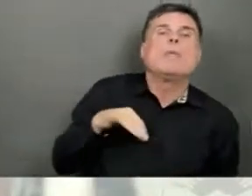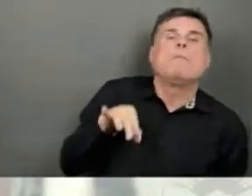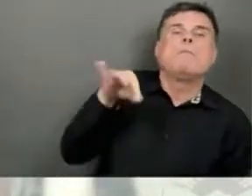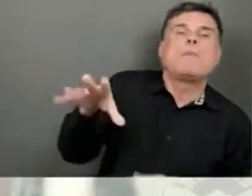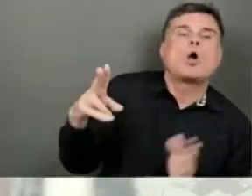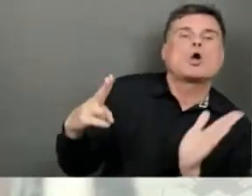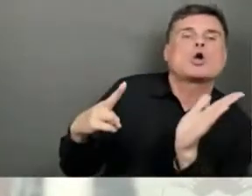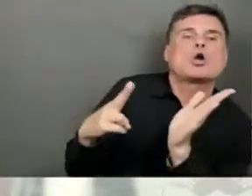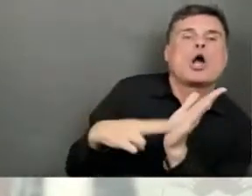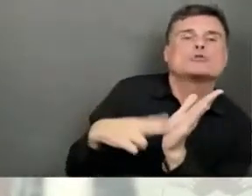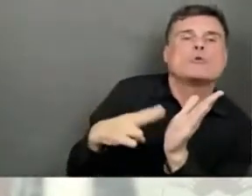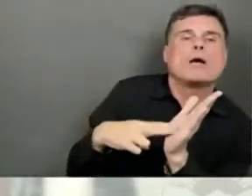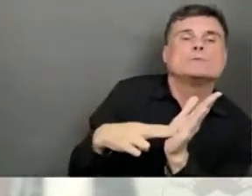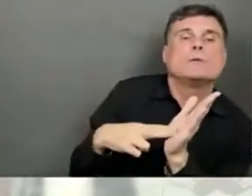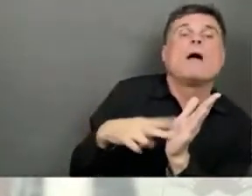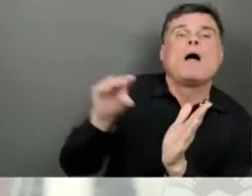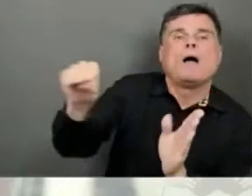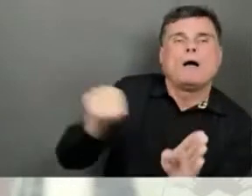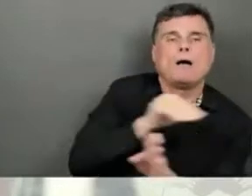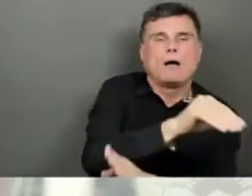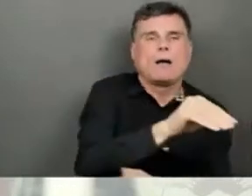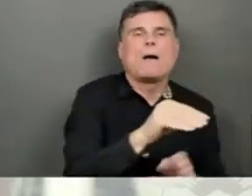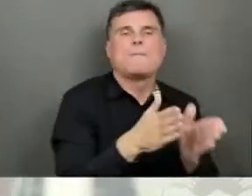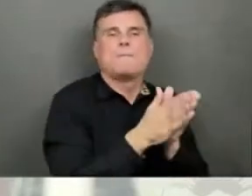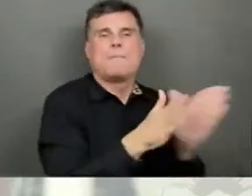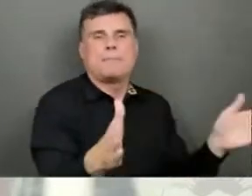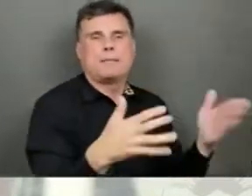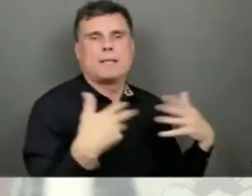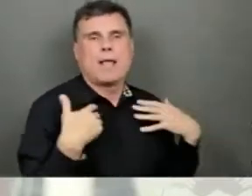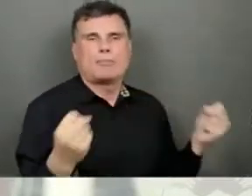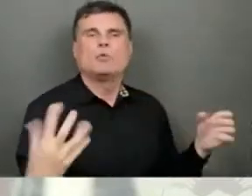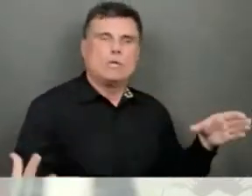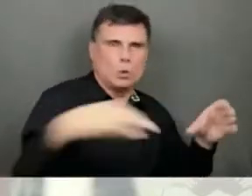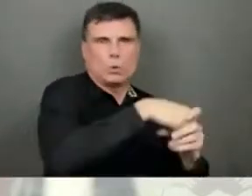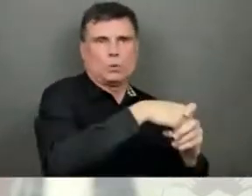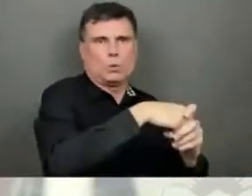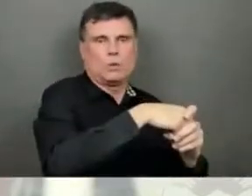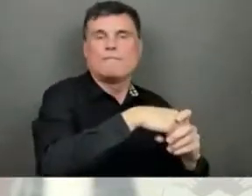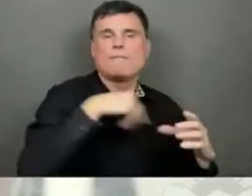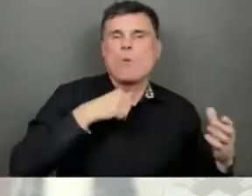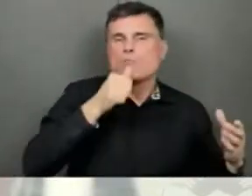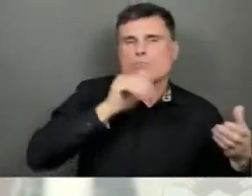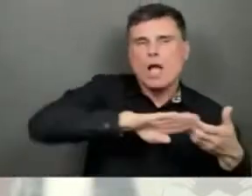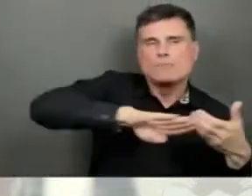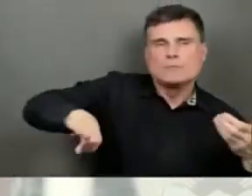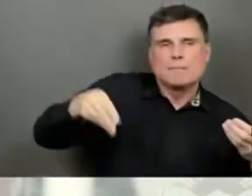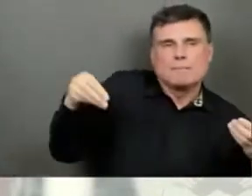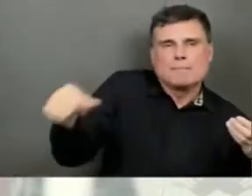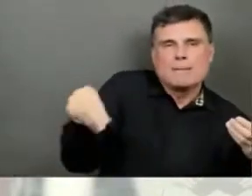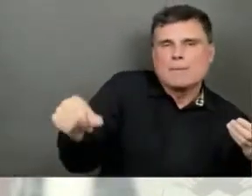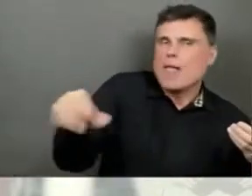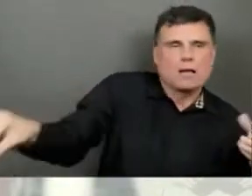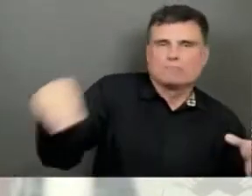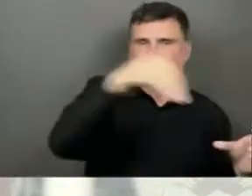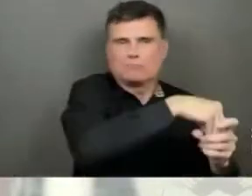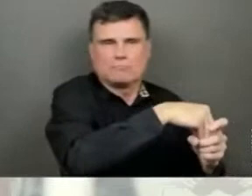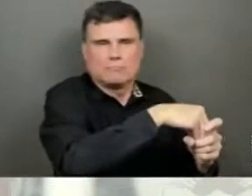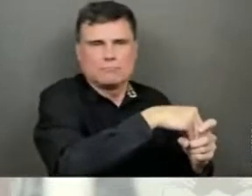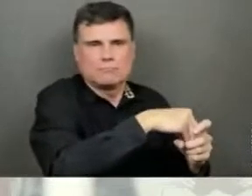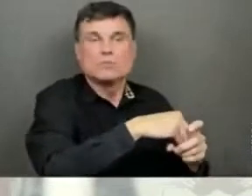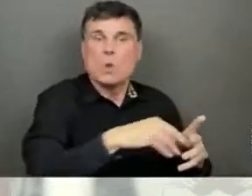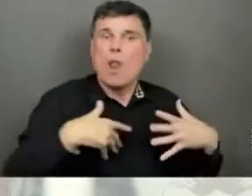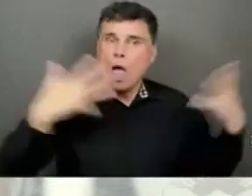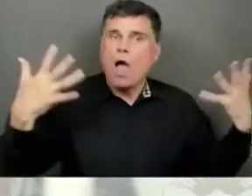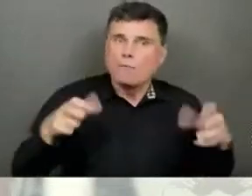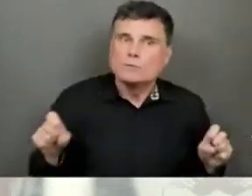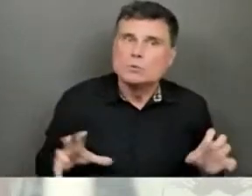in Canada, no province, including the federal government, that has taken so much action and made so much investment to make the public